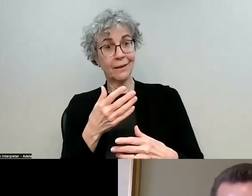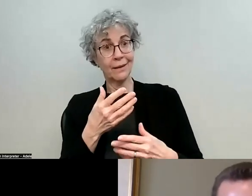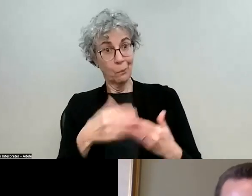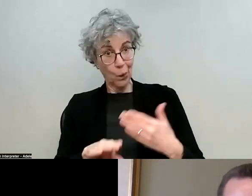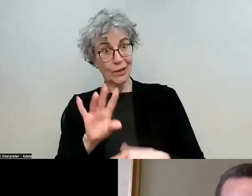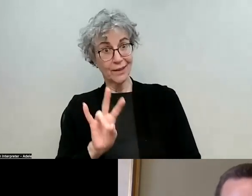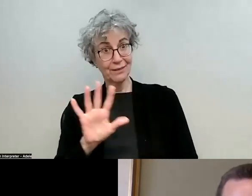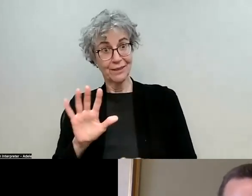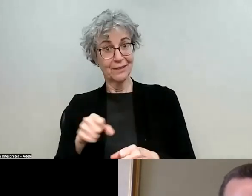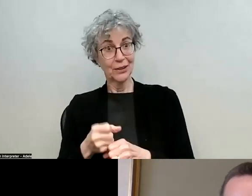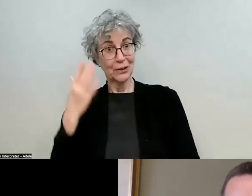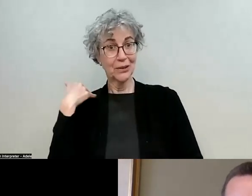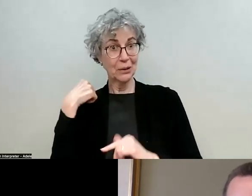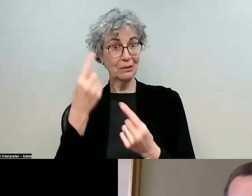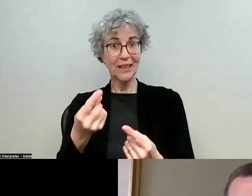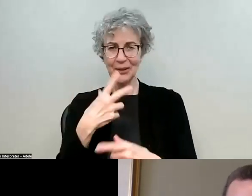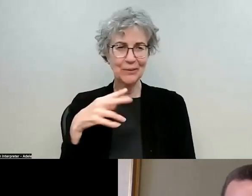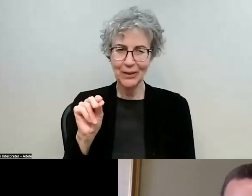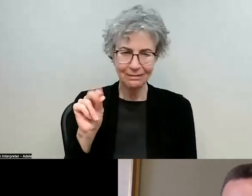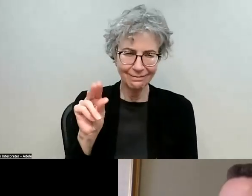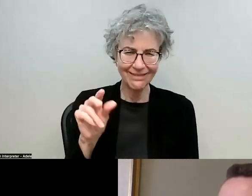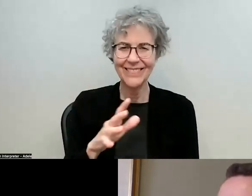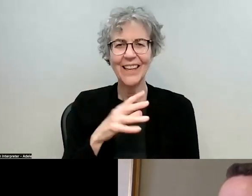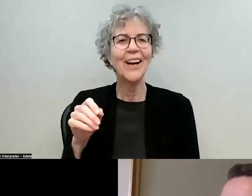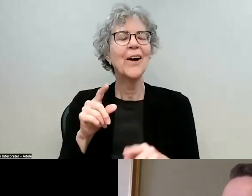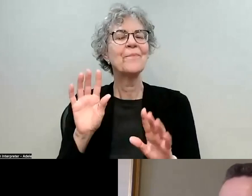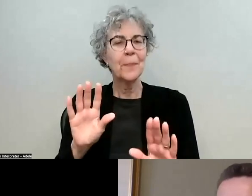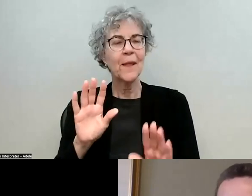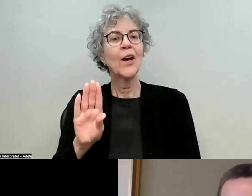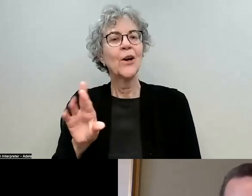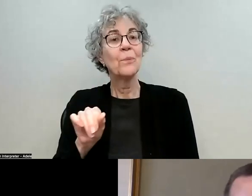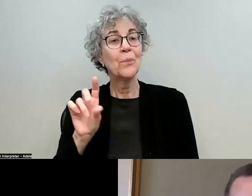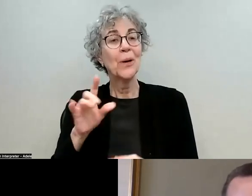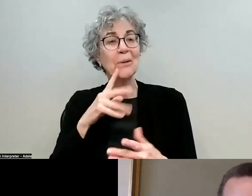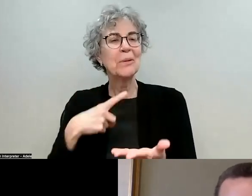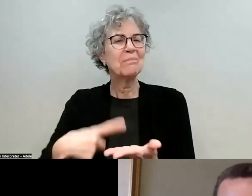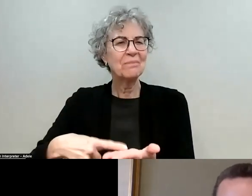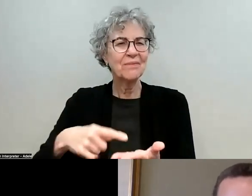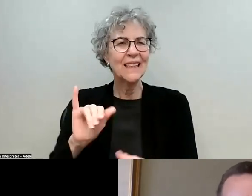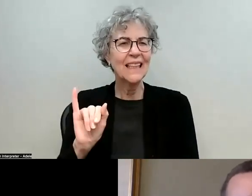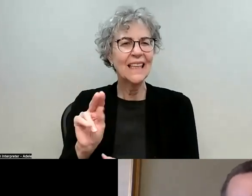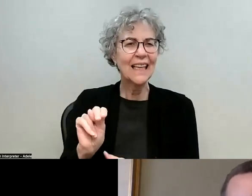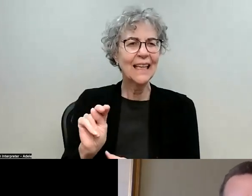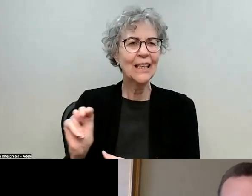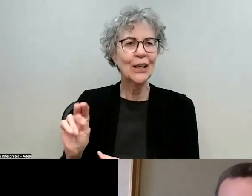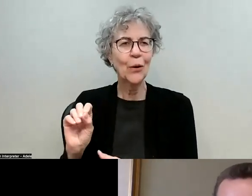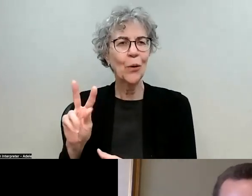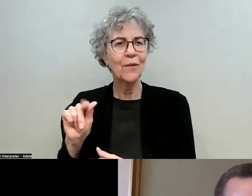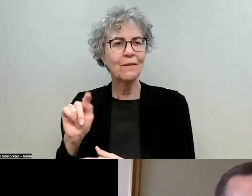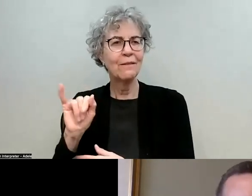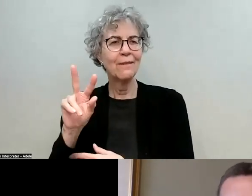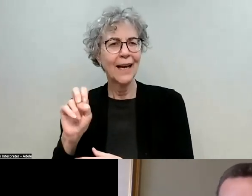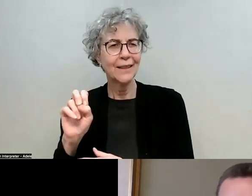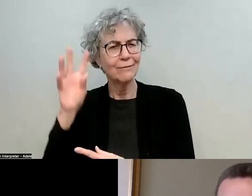Brad's going to be talking about innovative housing, but I feel like it could be called taking inventory of